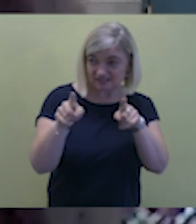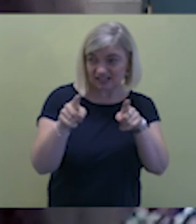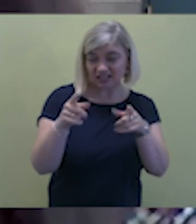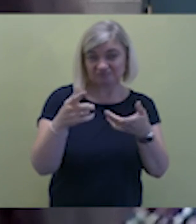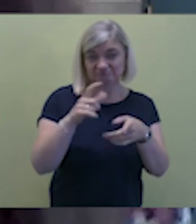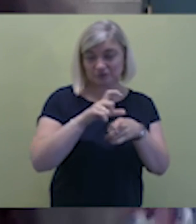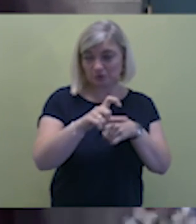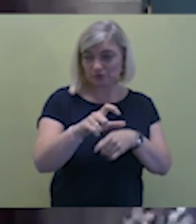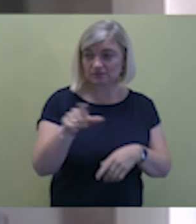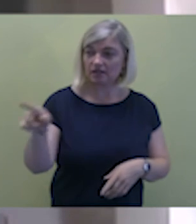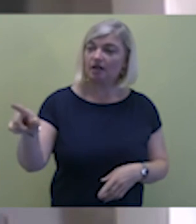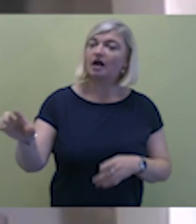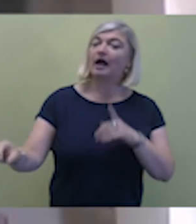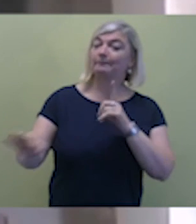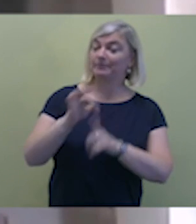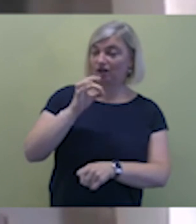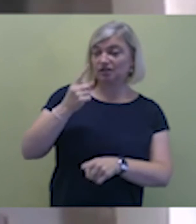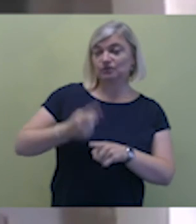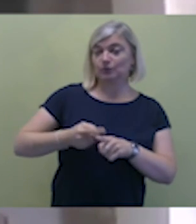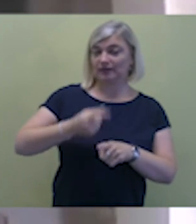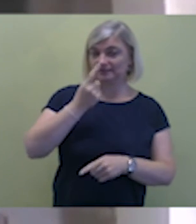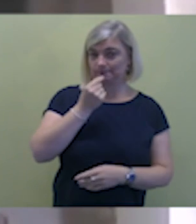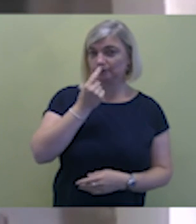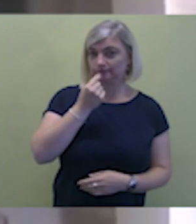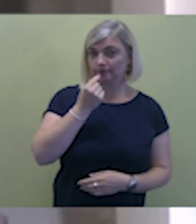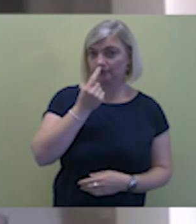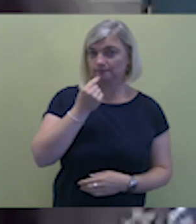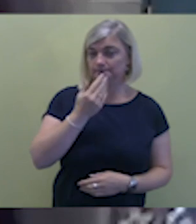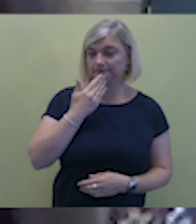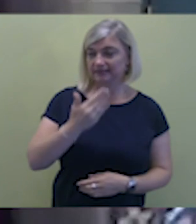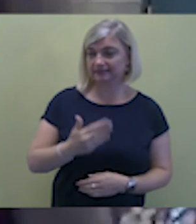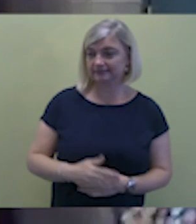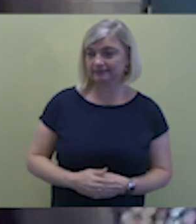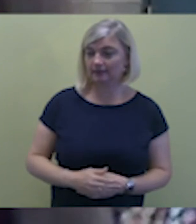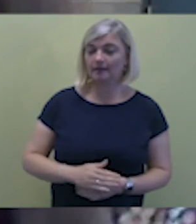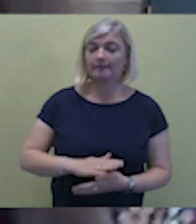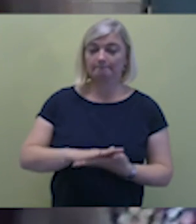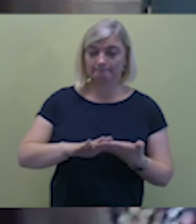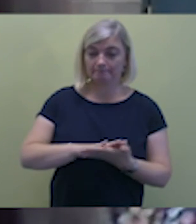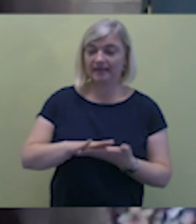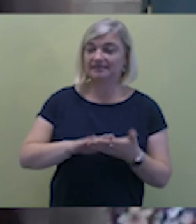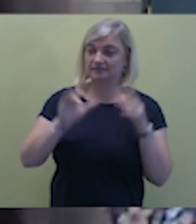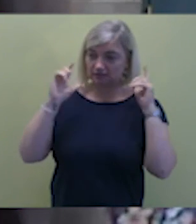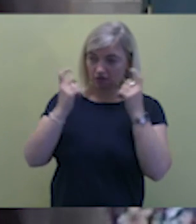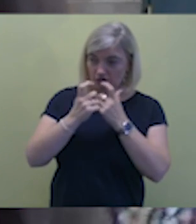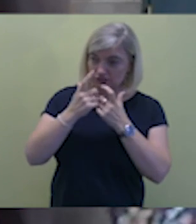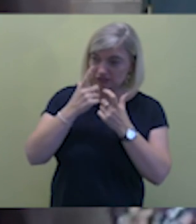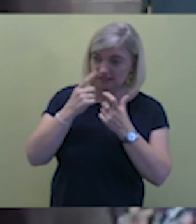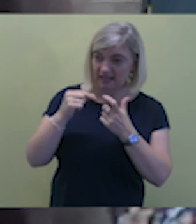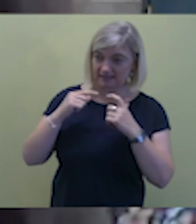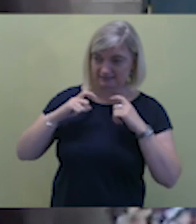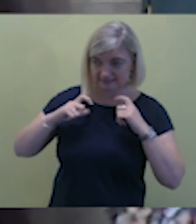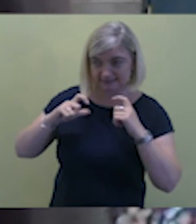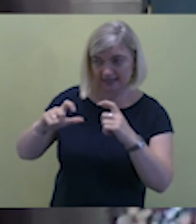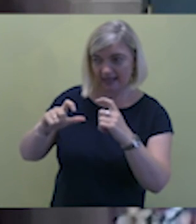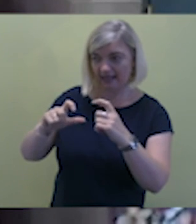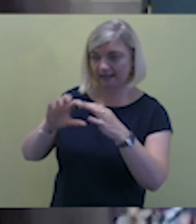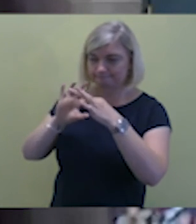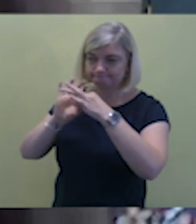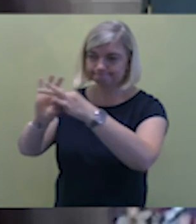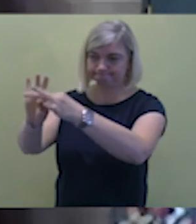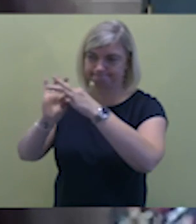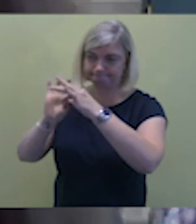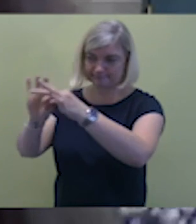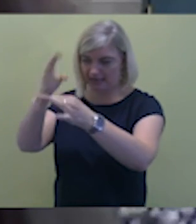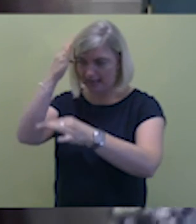can lead to as well, and then submit your application as soon as possible, because it just means then that we'll be able to stay in constant